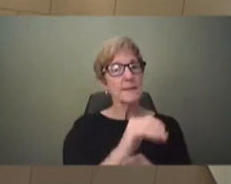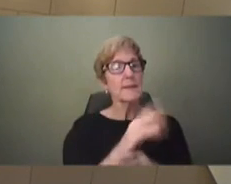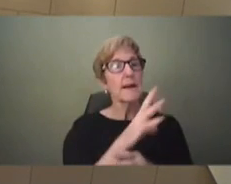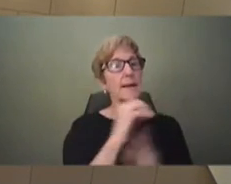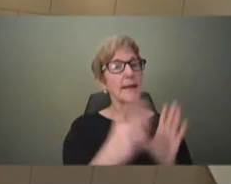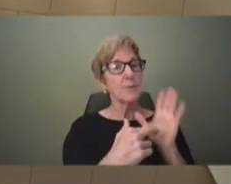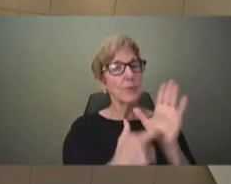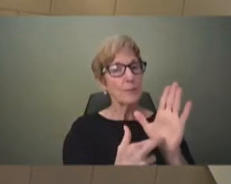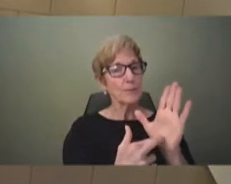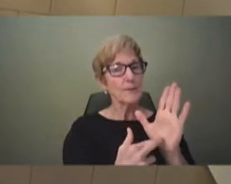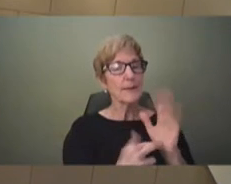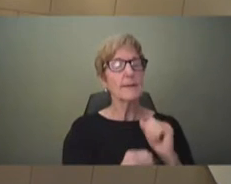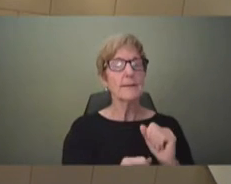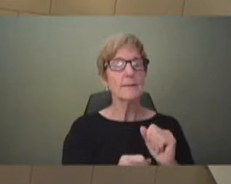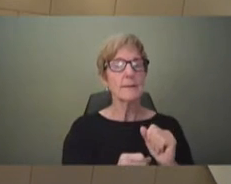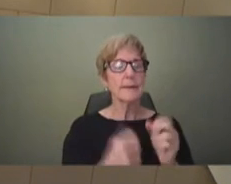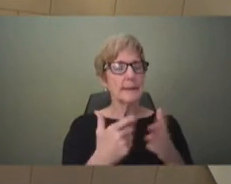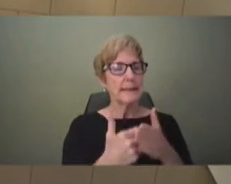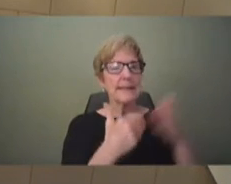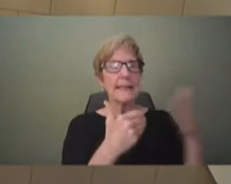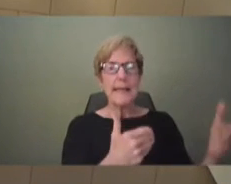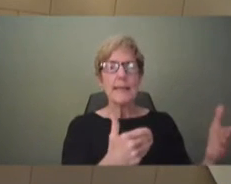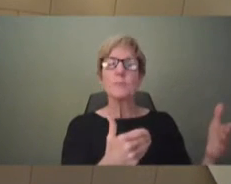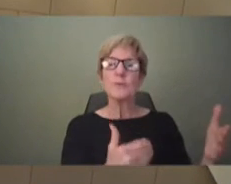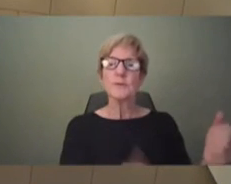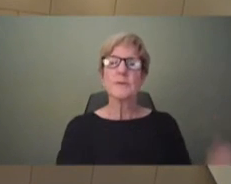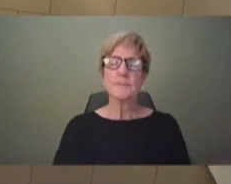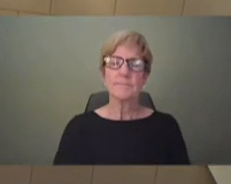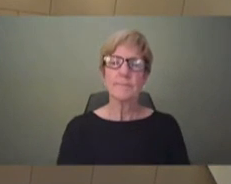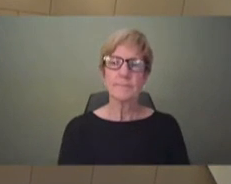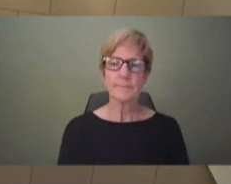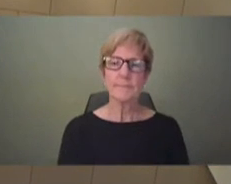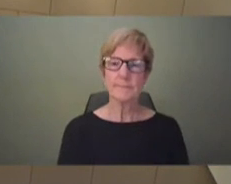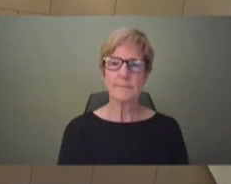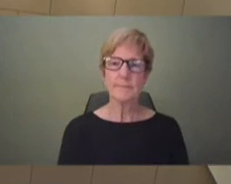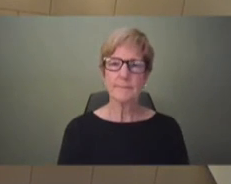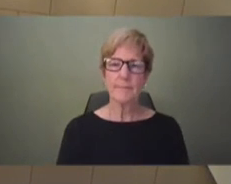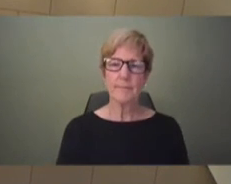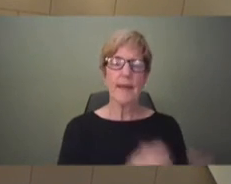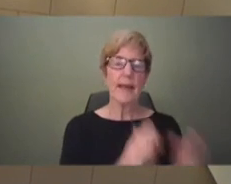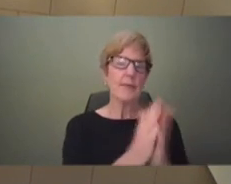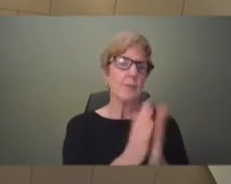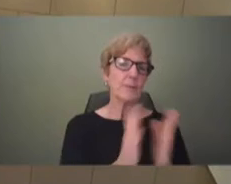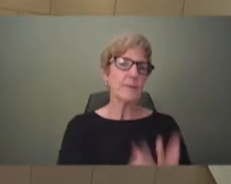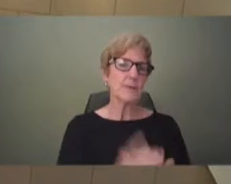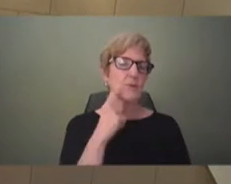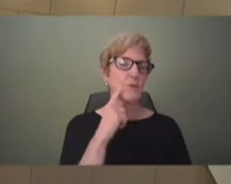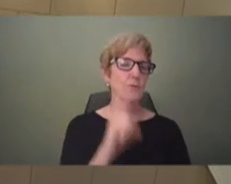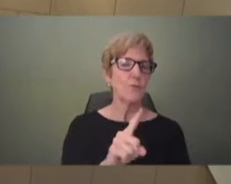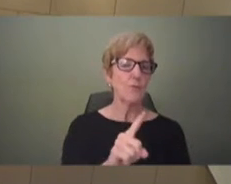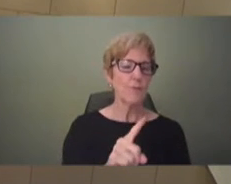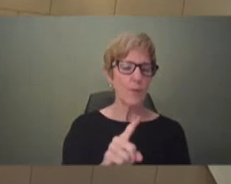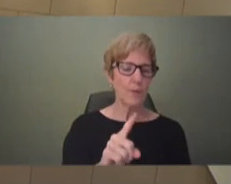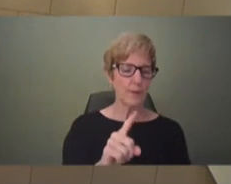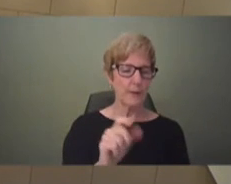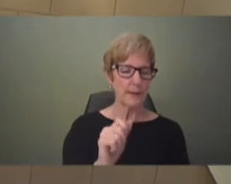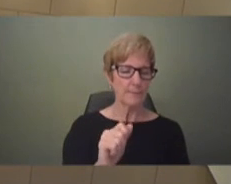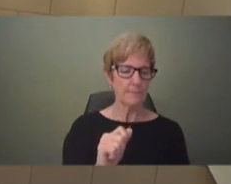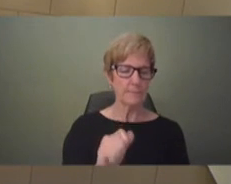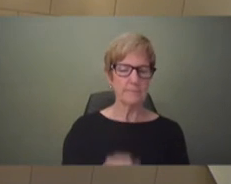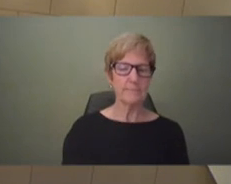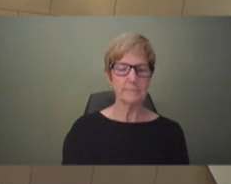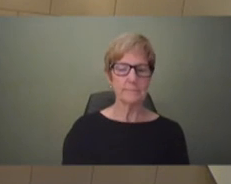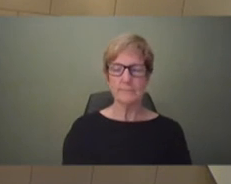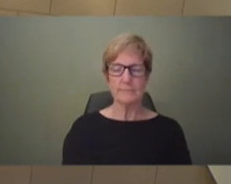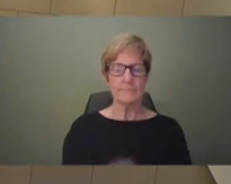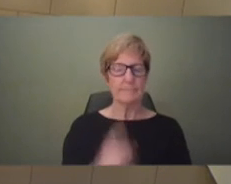the adjoining uh neighborhood um and the petitioner for laying it out um I certainly